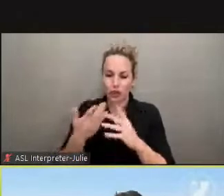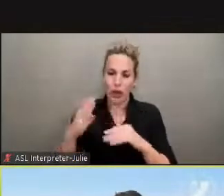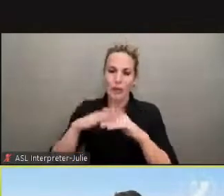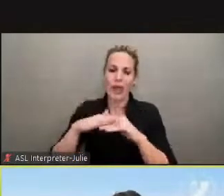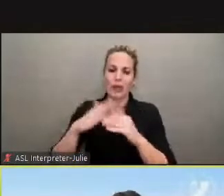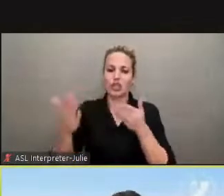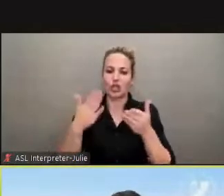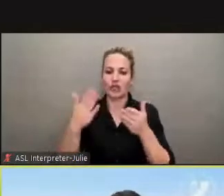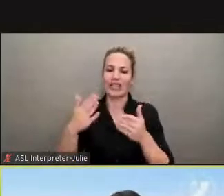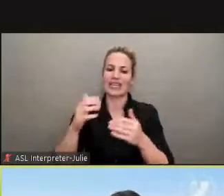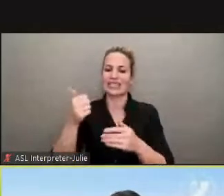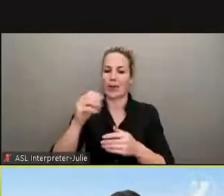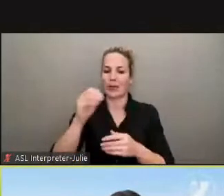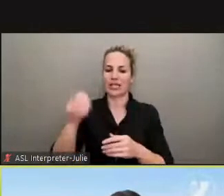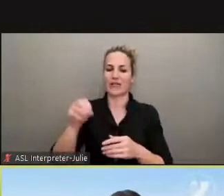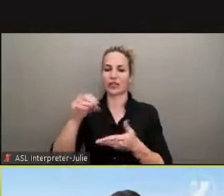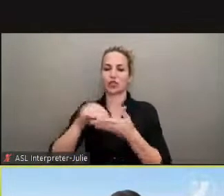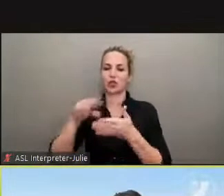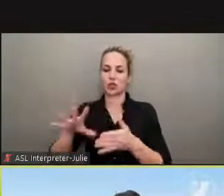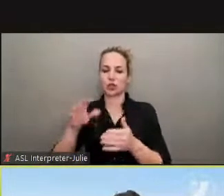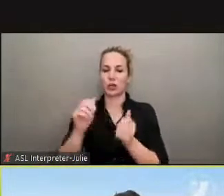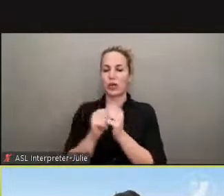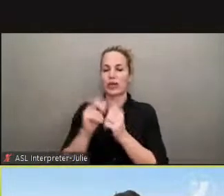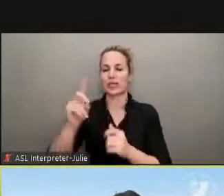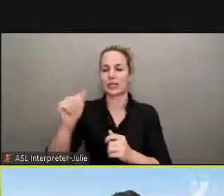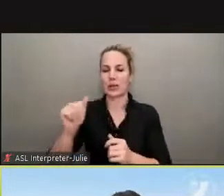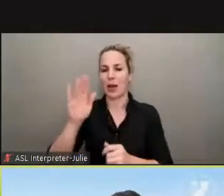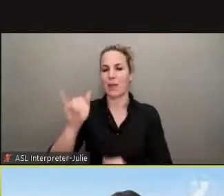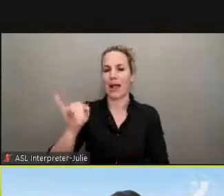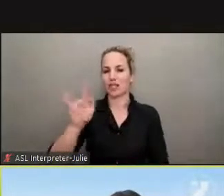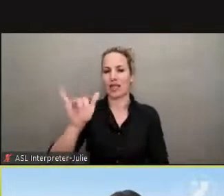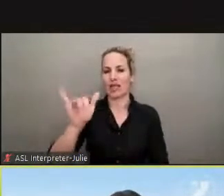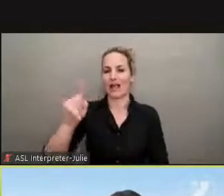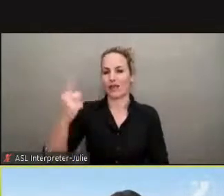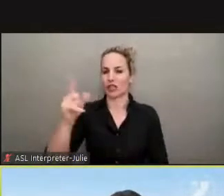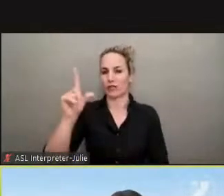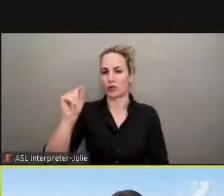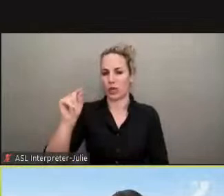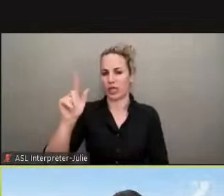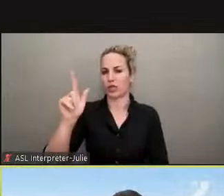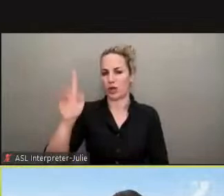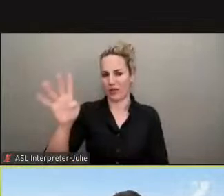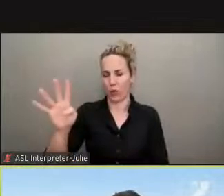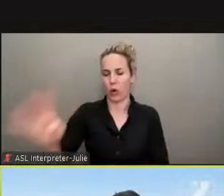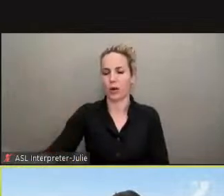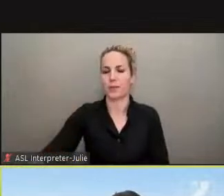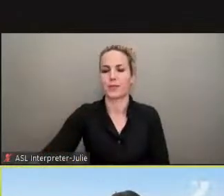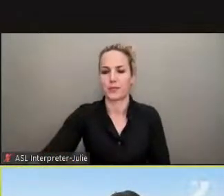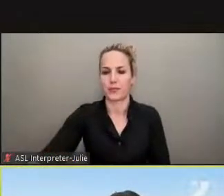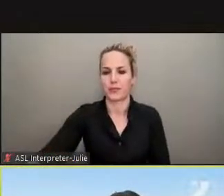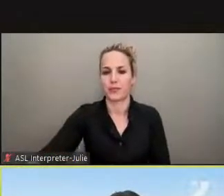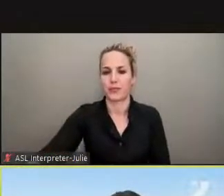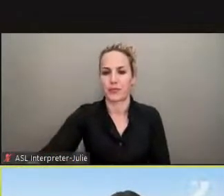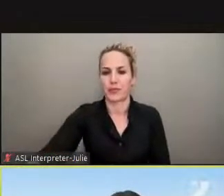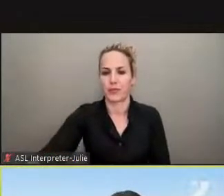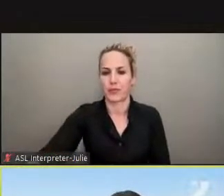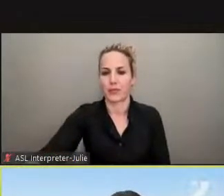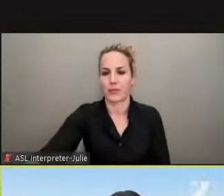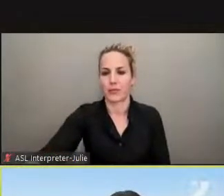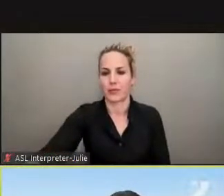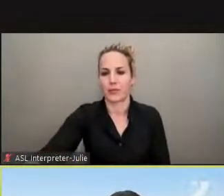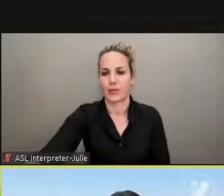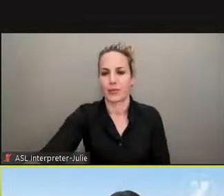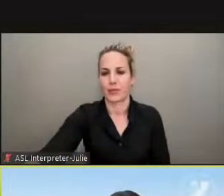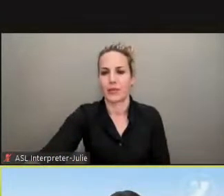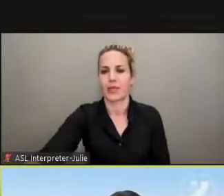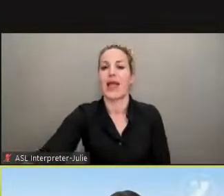at least 10% students with disabilities by July 1st of 2024, and provide additional supportive services to